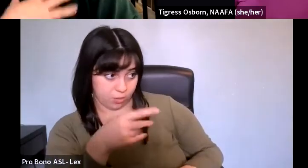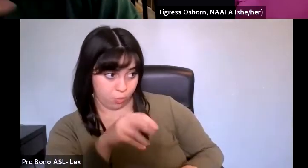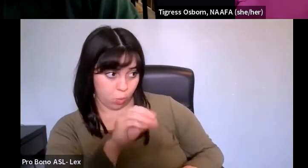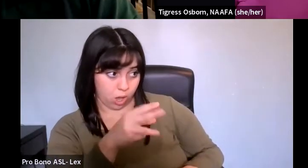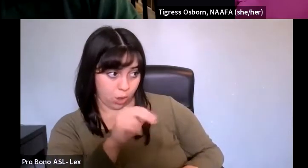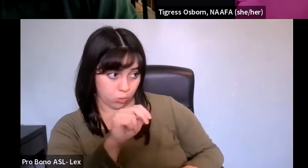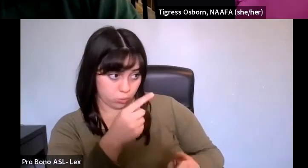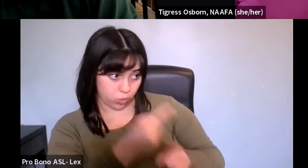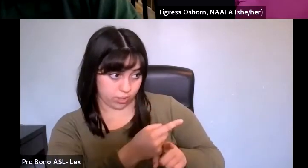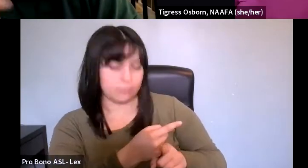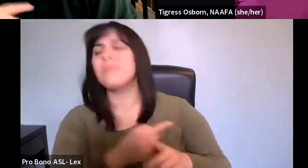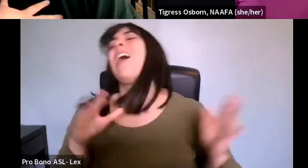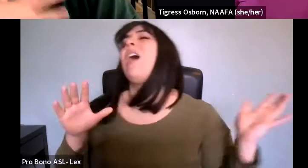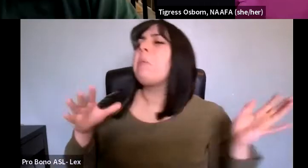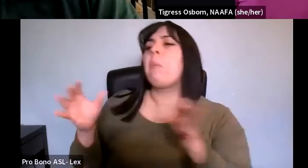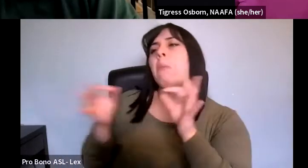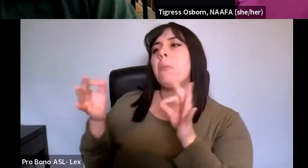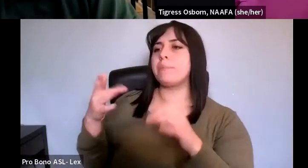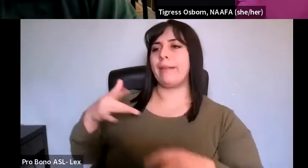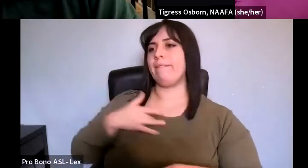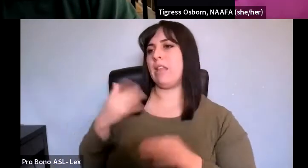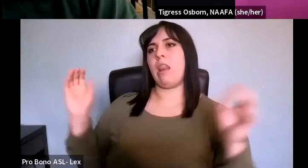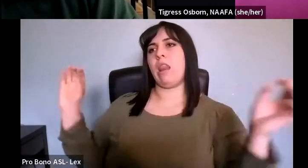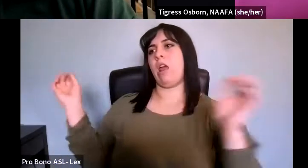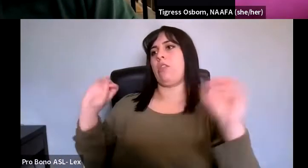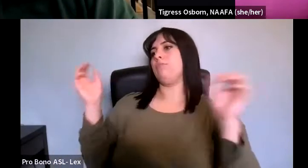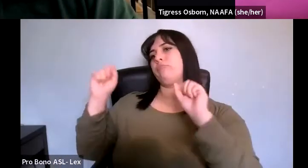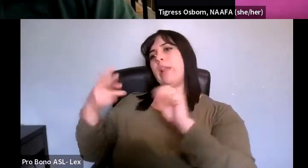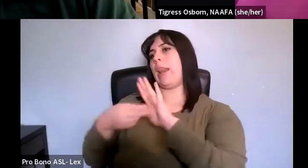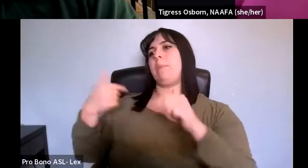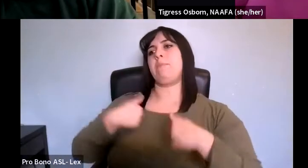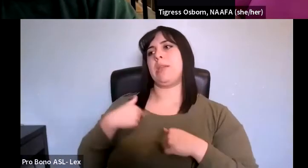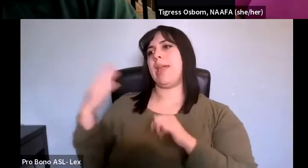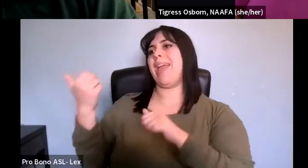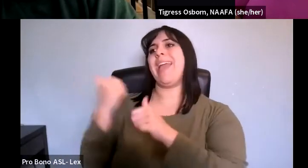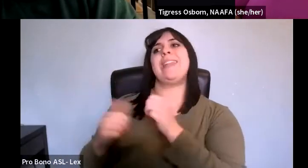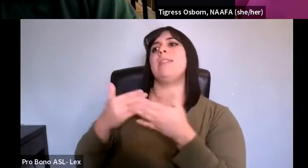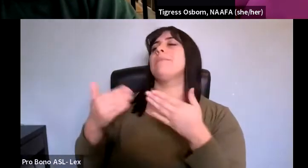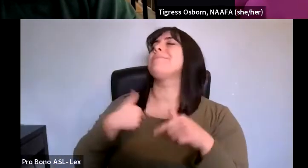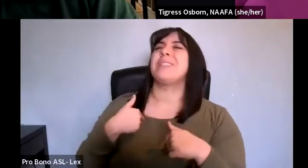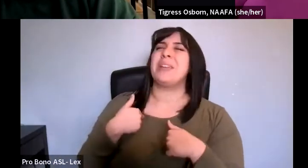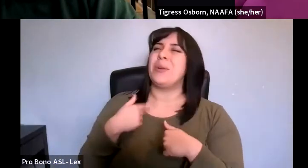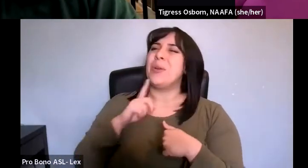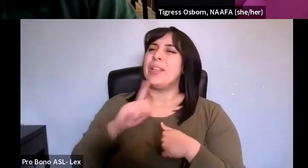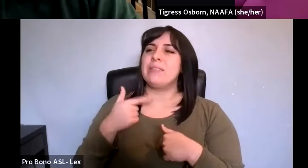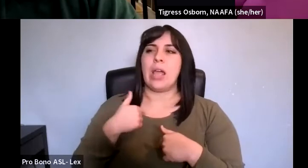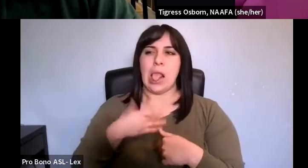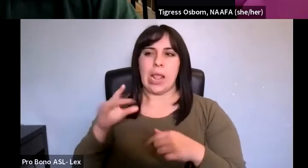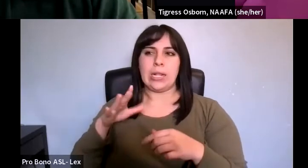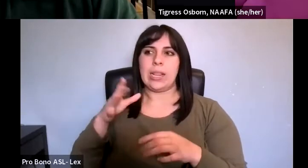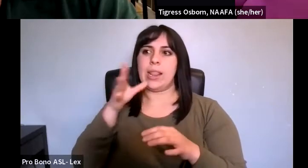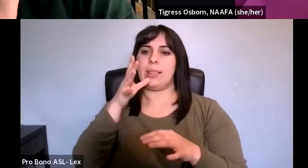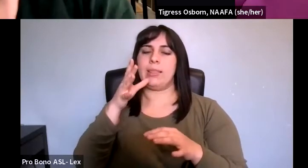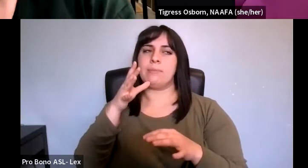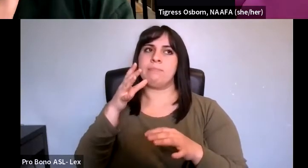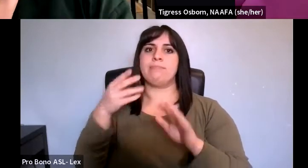I feel nothing when it comes to pronouns. You could call me literally anything. My thing is about being called woman or lady, girl, anything like that. That's